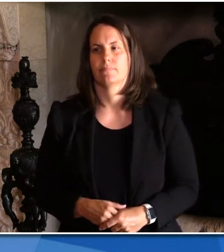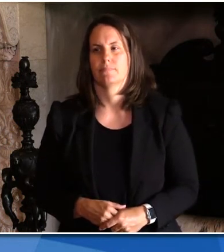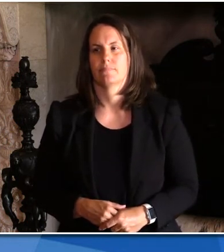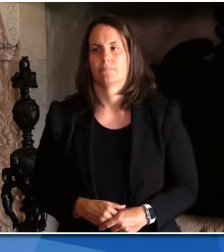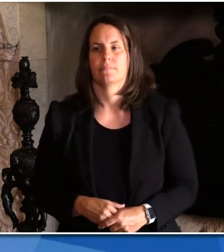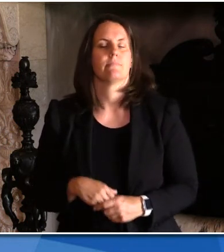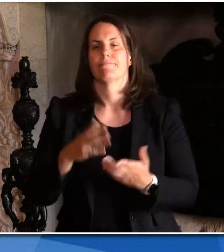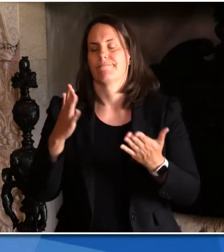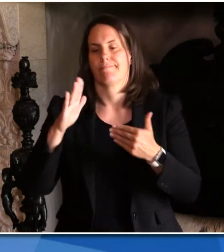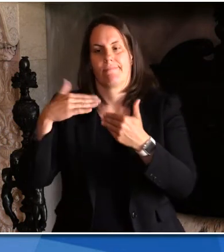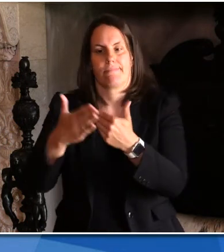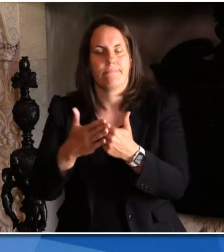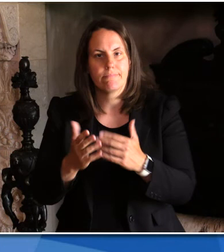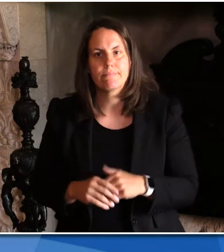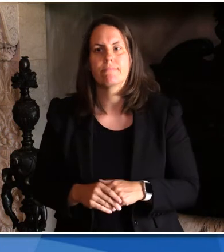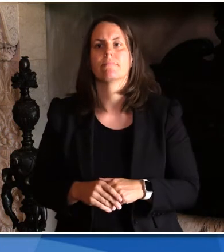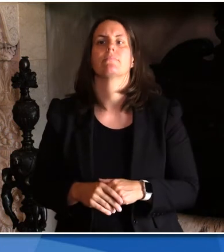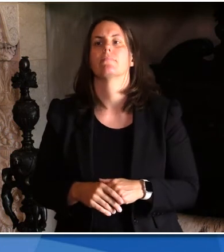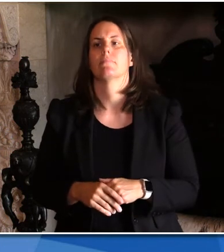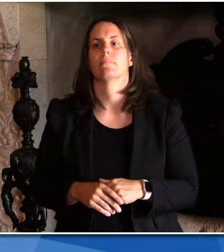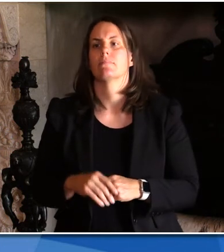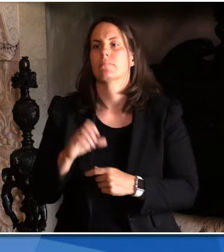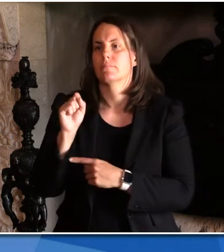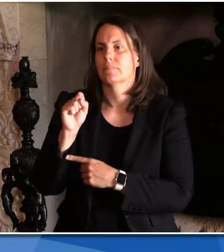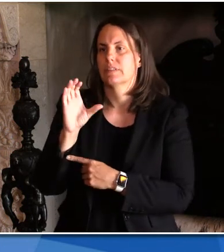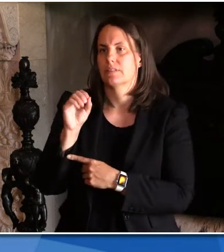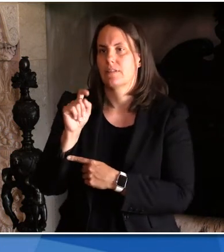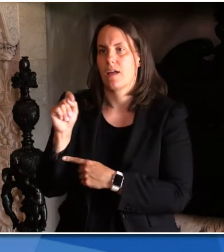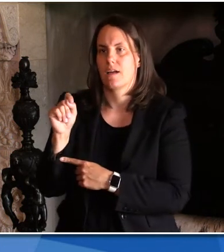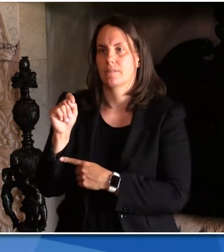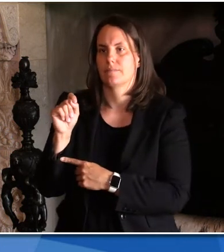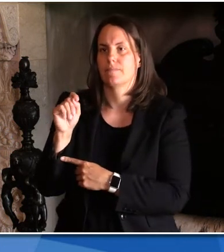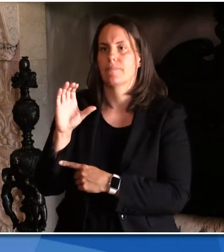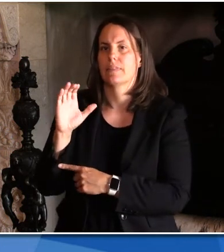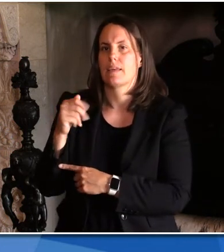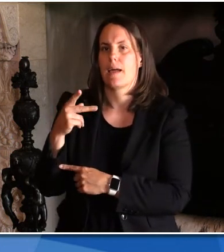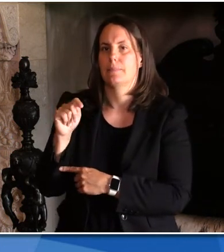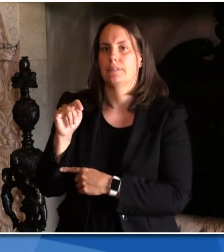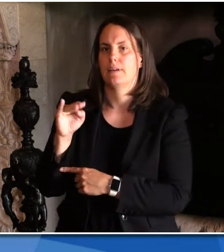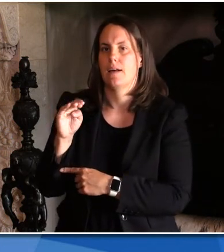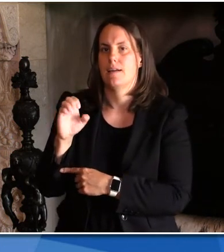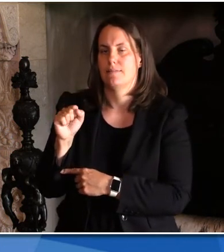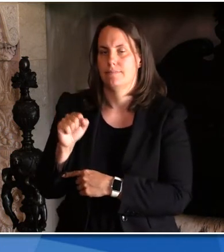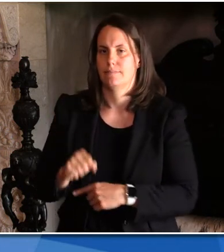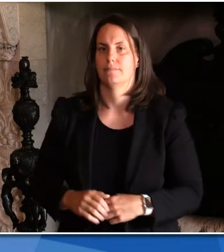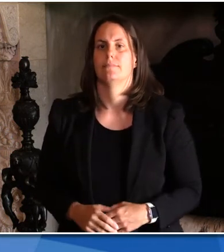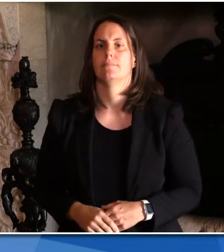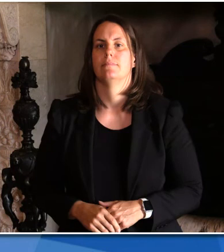Okay, we'll move on then to Scott Gerard from the Cap Times. Scott?